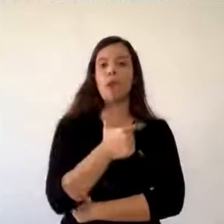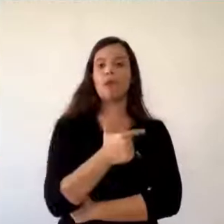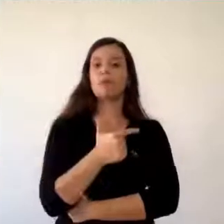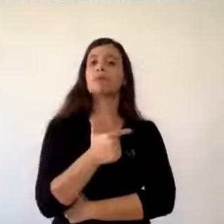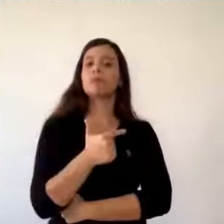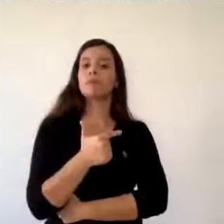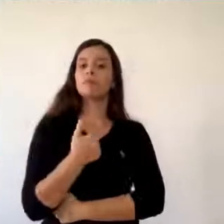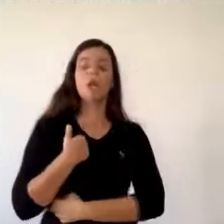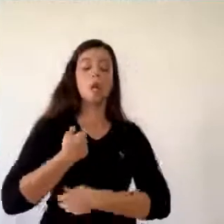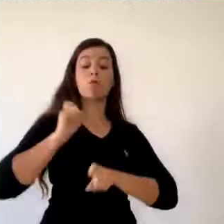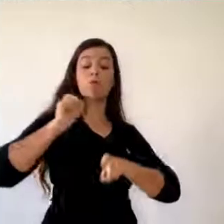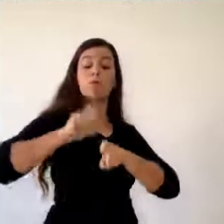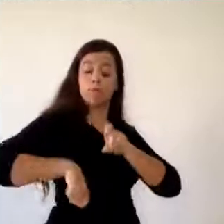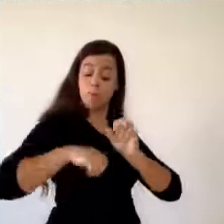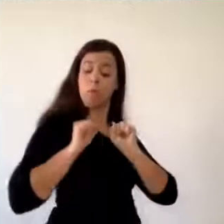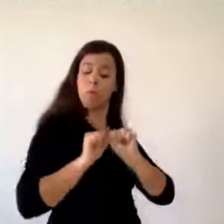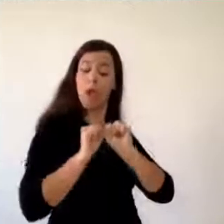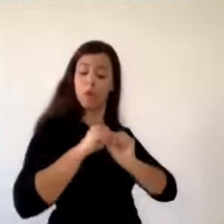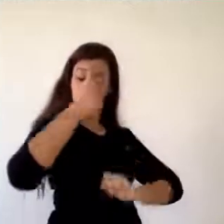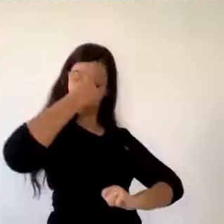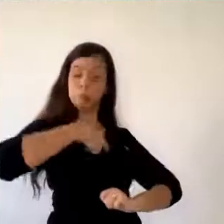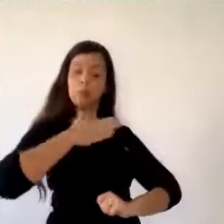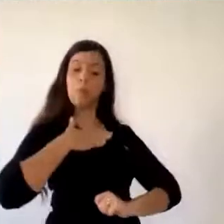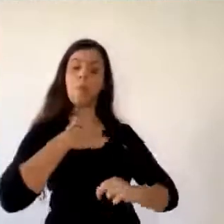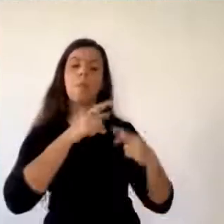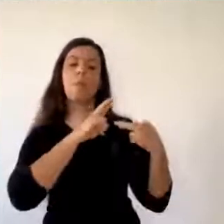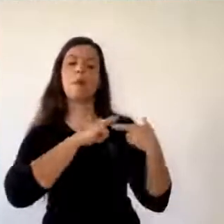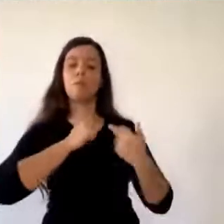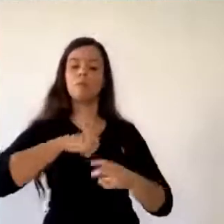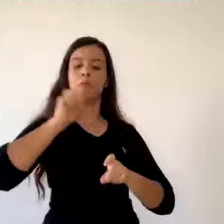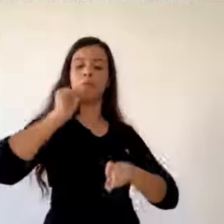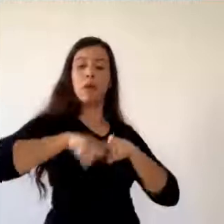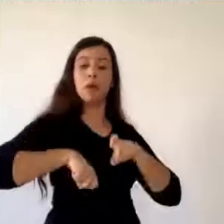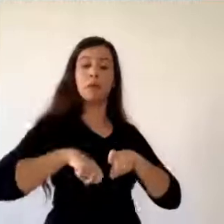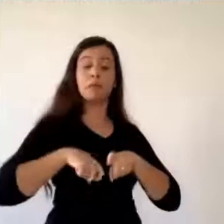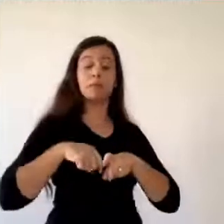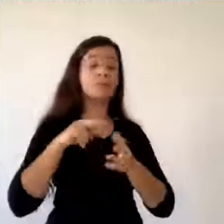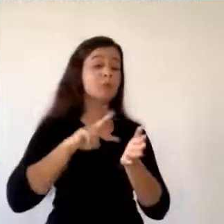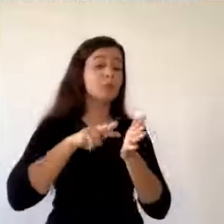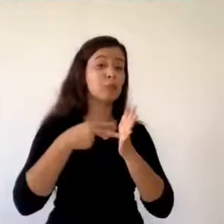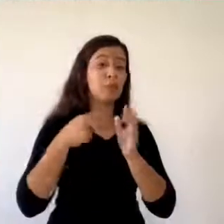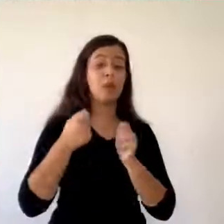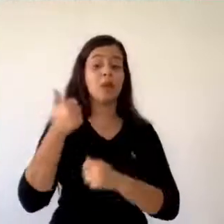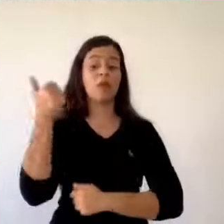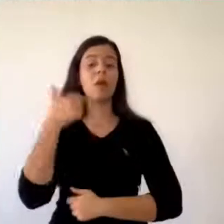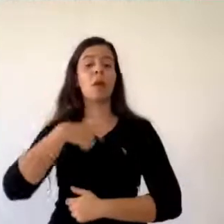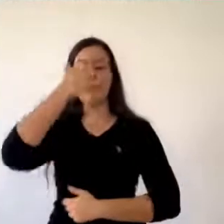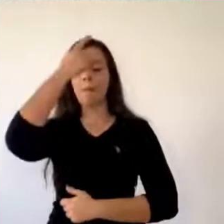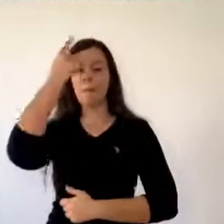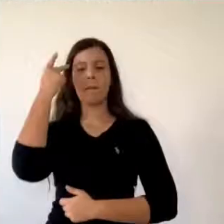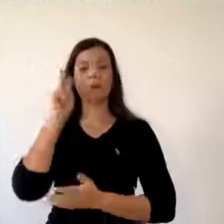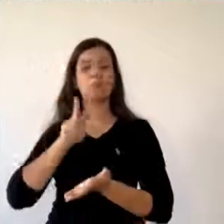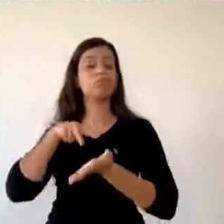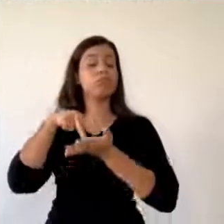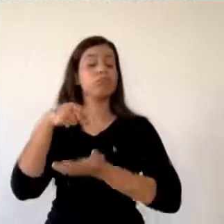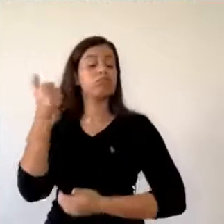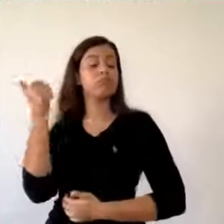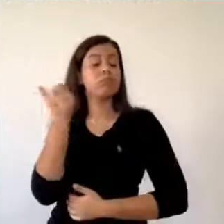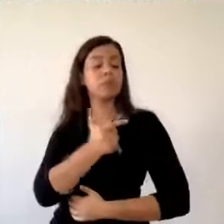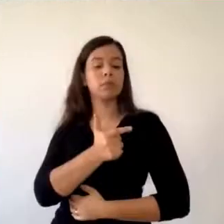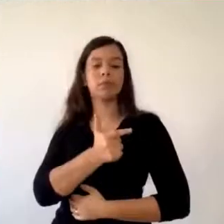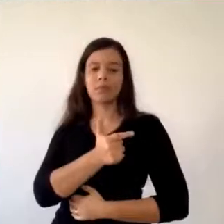who feels like he has the right to do it, it's because this person feels they have power over somebody